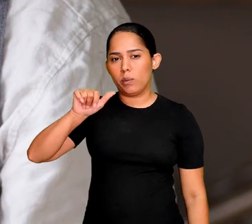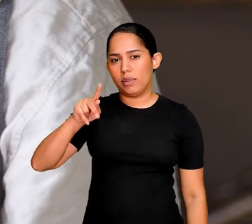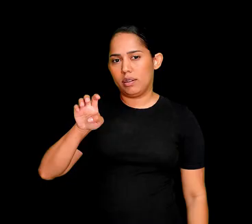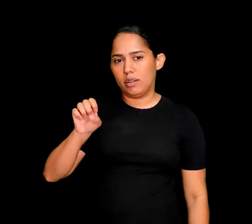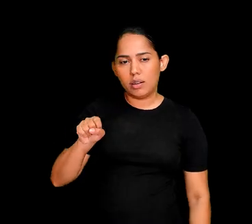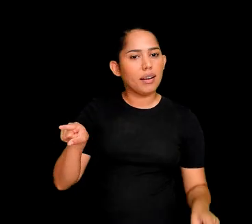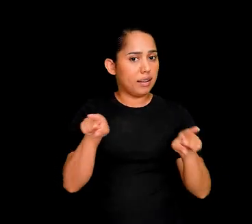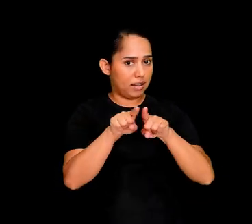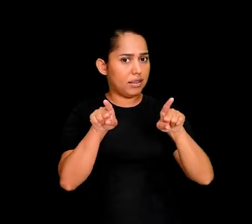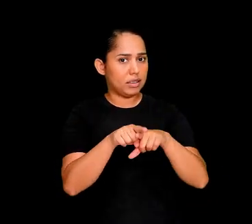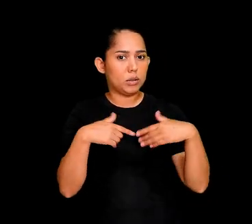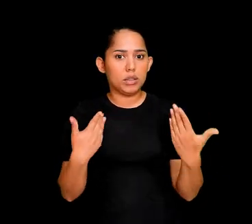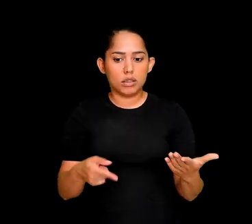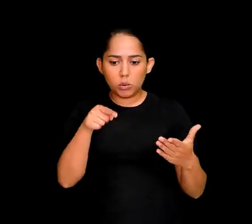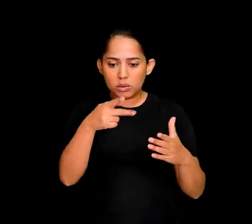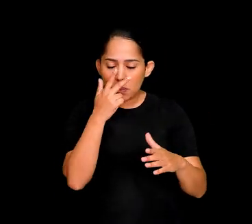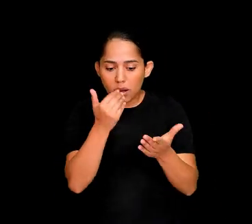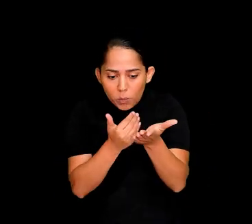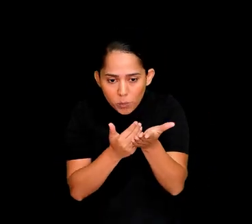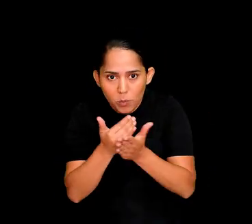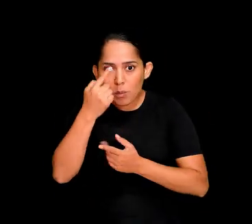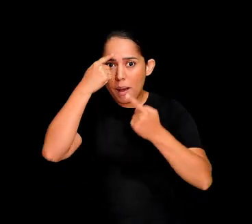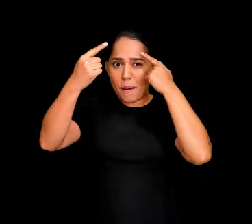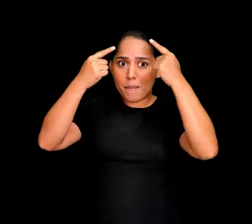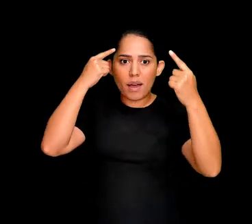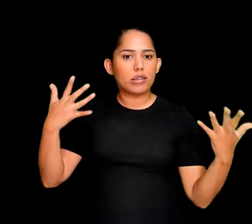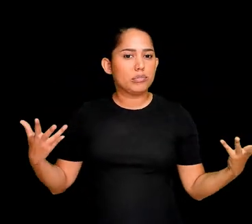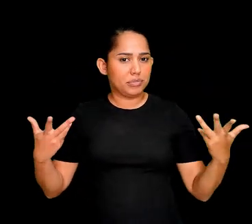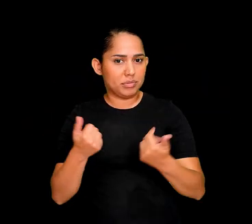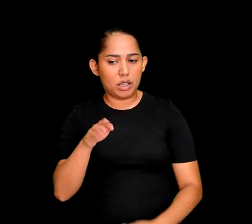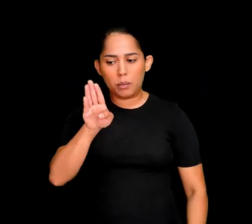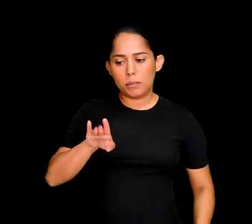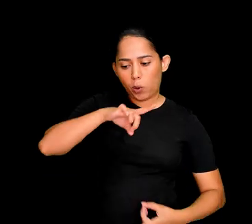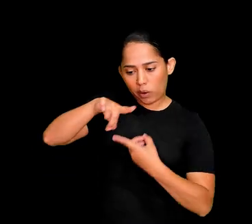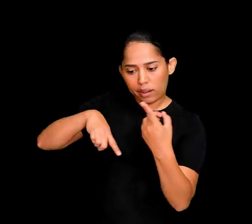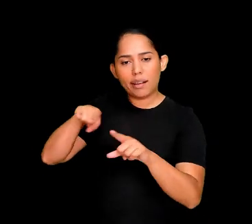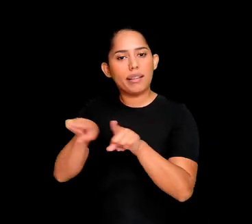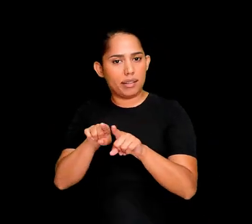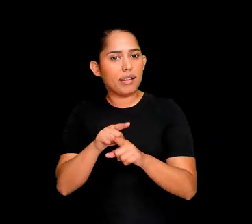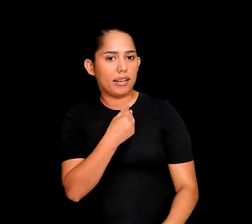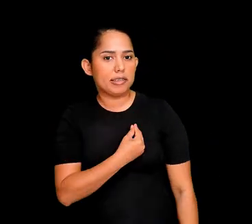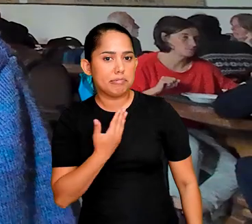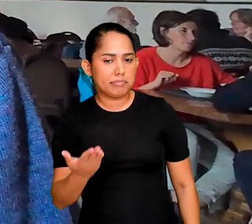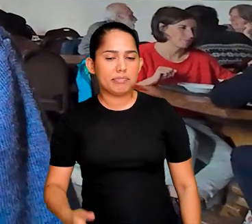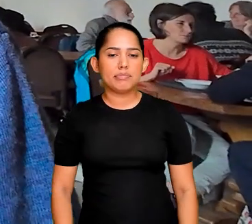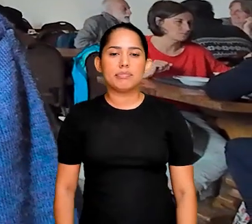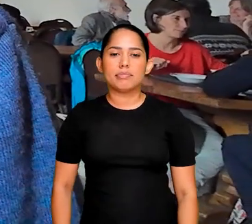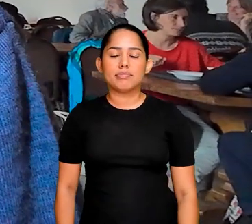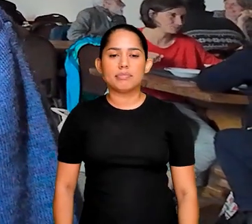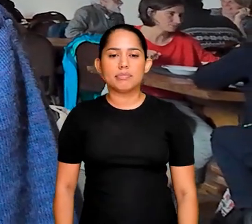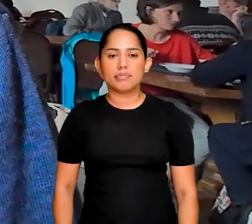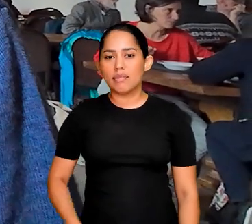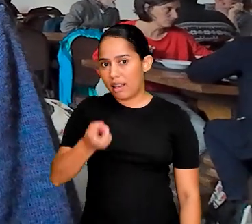de repente. Então era um berço assim de criatividade incrível. Aí biodinâmica estava lá. In